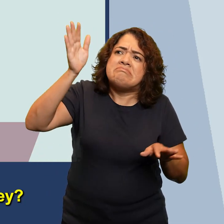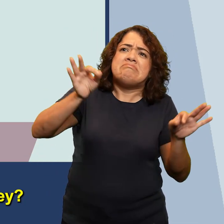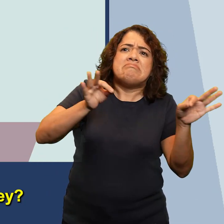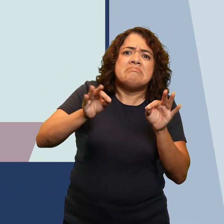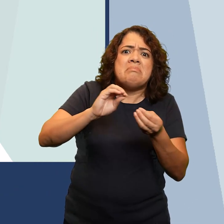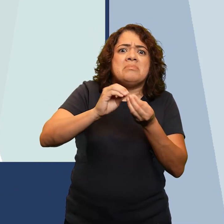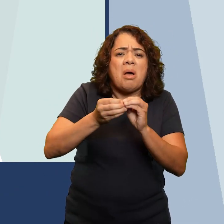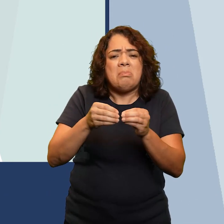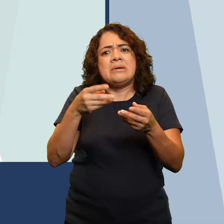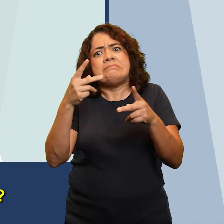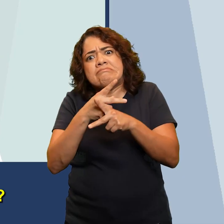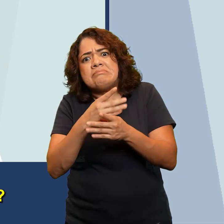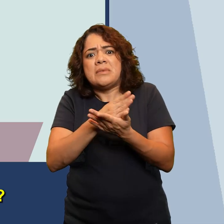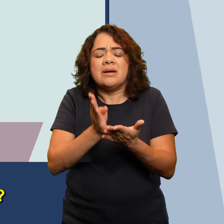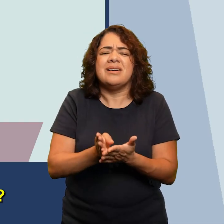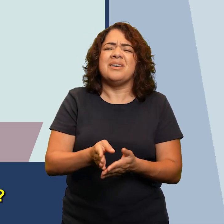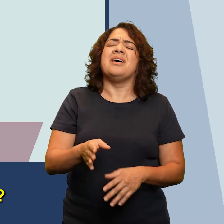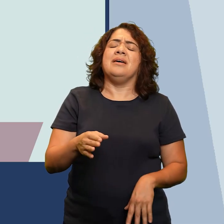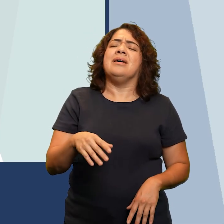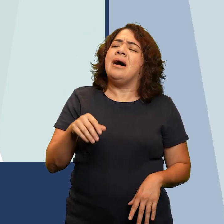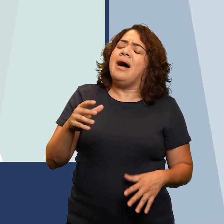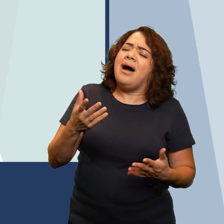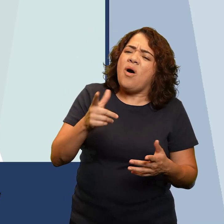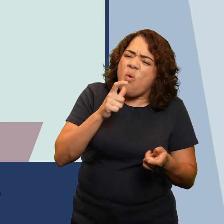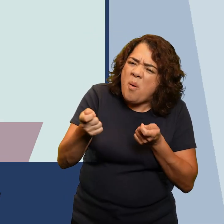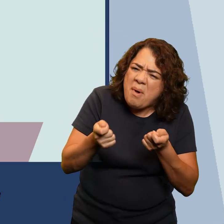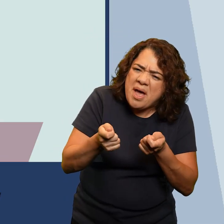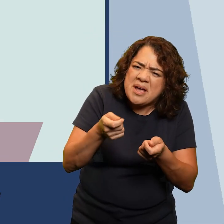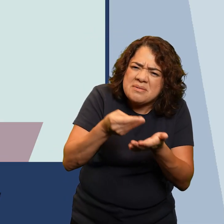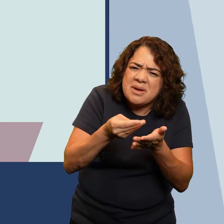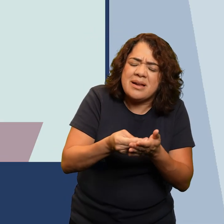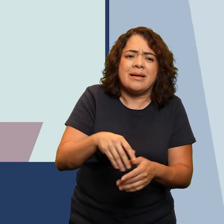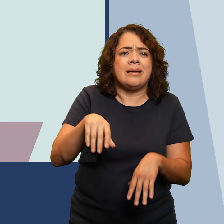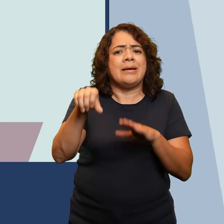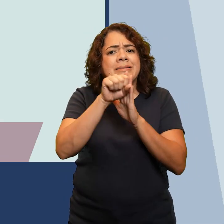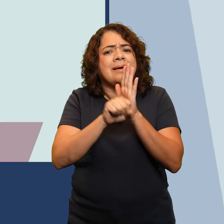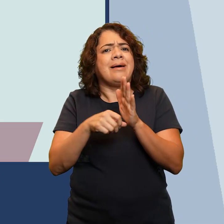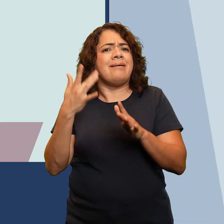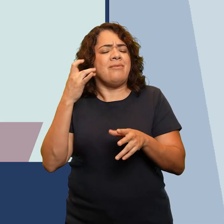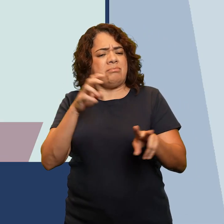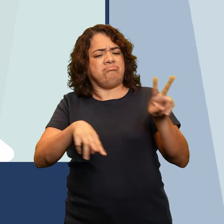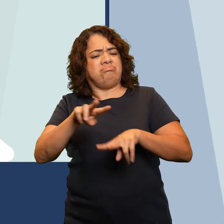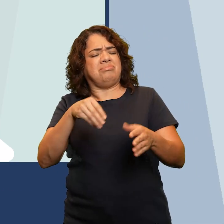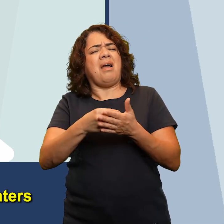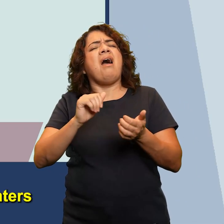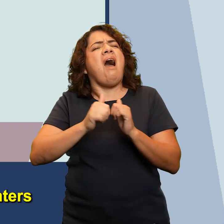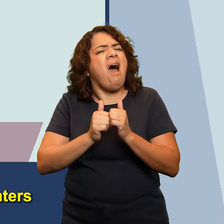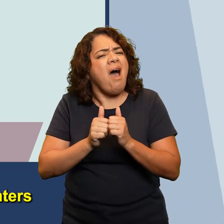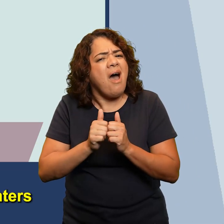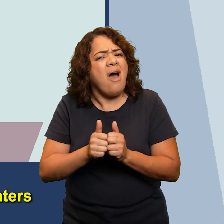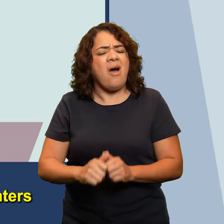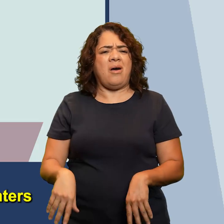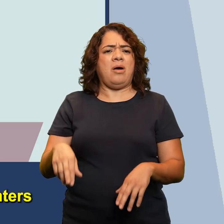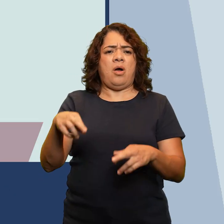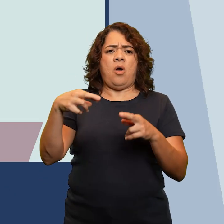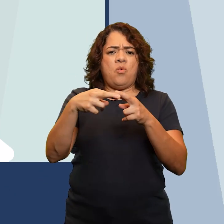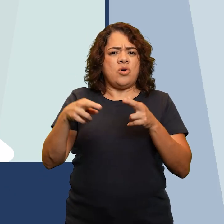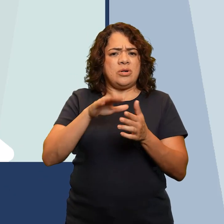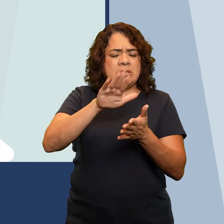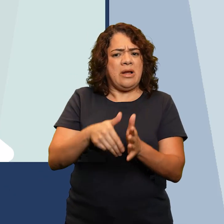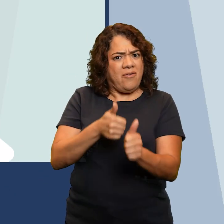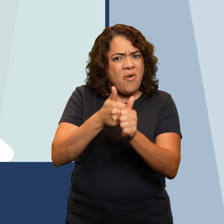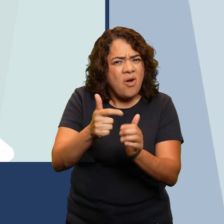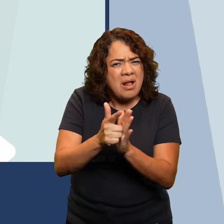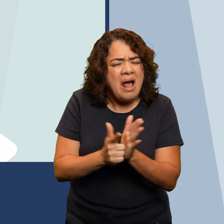track of all that money? Yes, well, Who manages the money? How does the state know the money is doing what it's supposed to? Who ensures the regional centers adhere